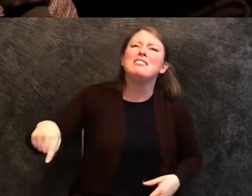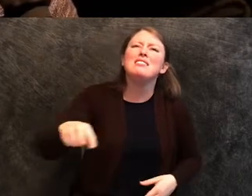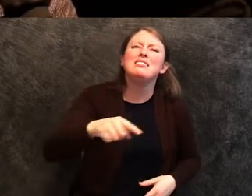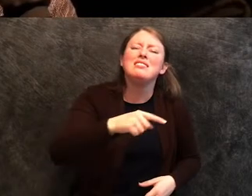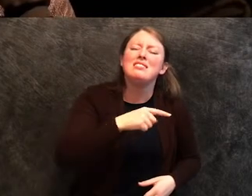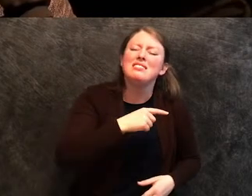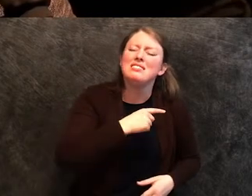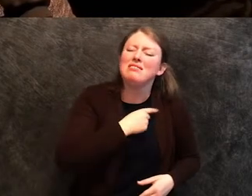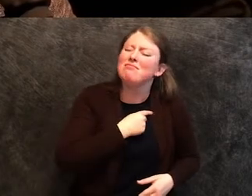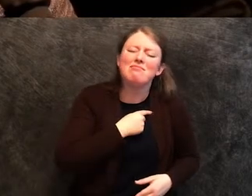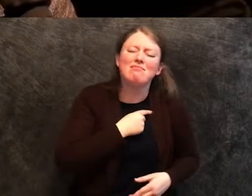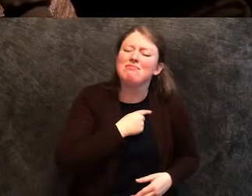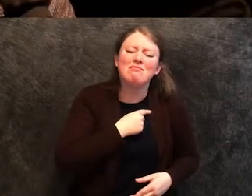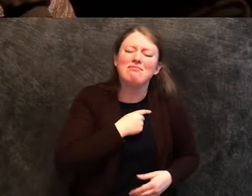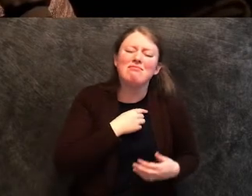like no